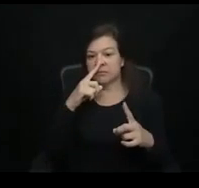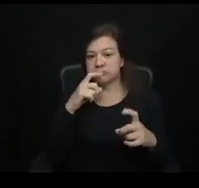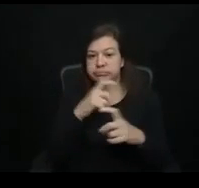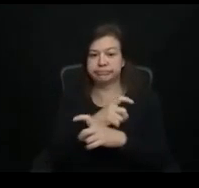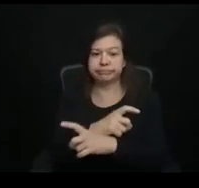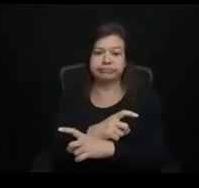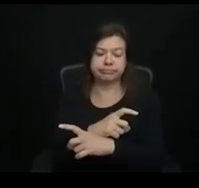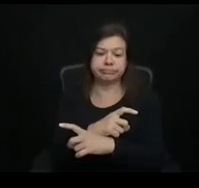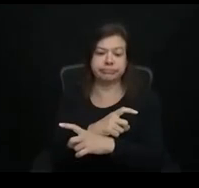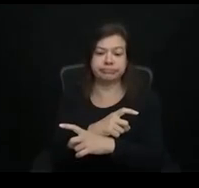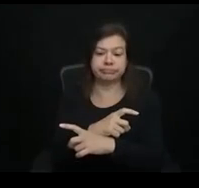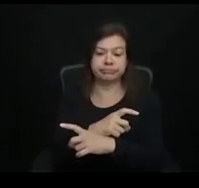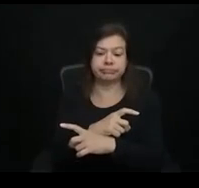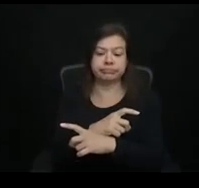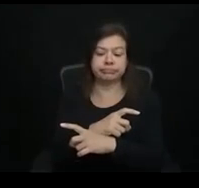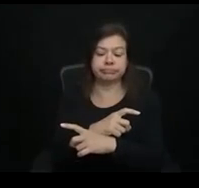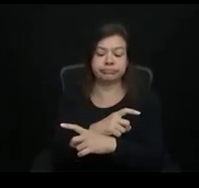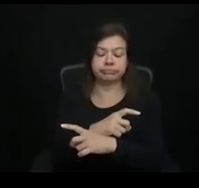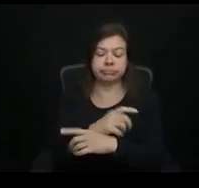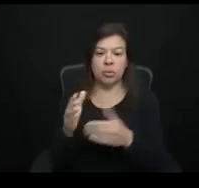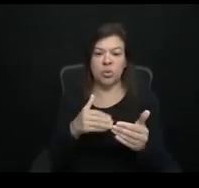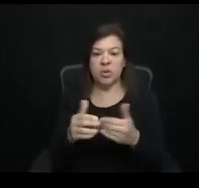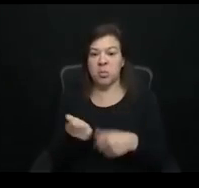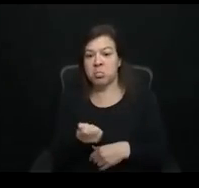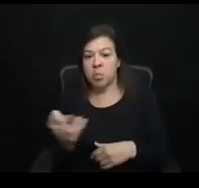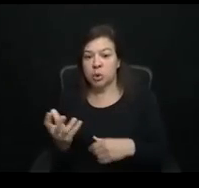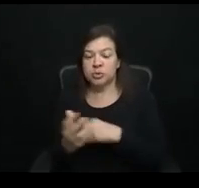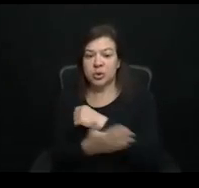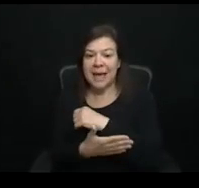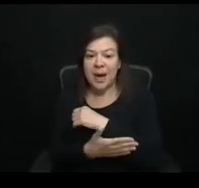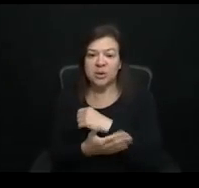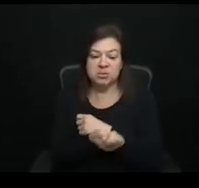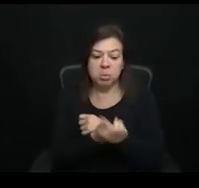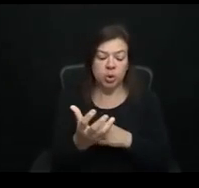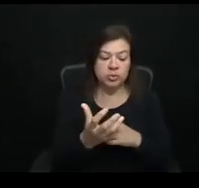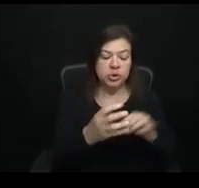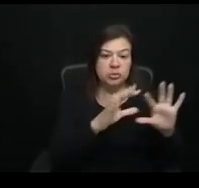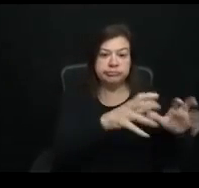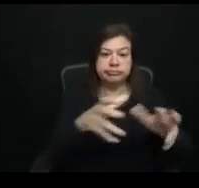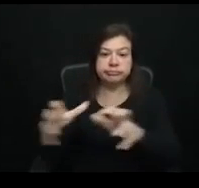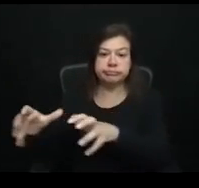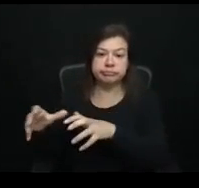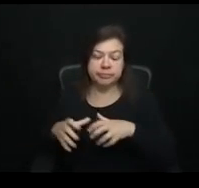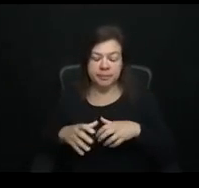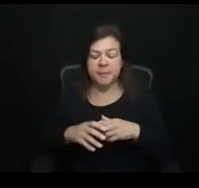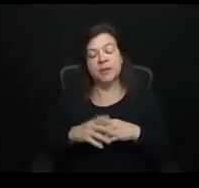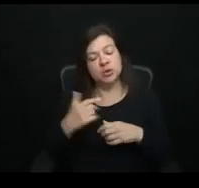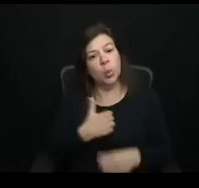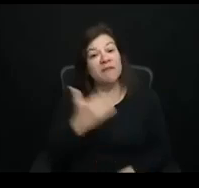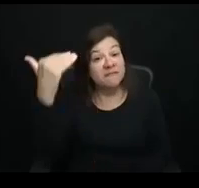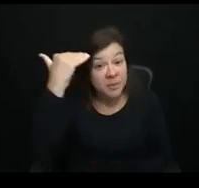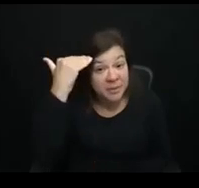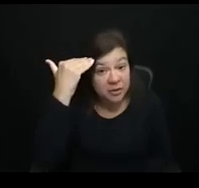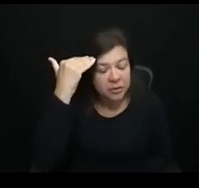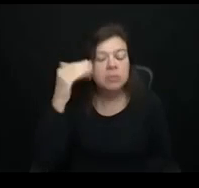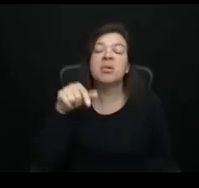regarding whether it be multiple counties, multiple jurisdictions, all those kinds of things. So we are familiar with it, but this has